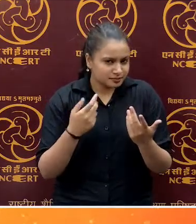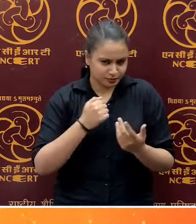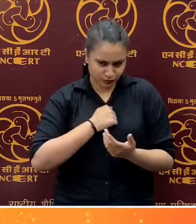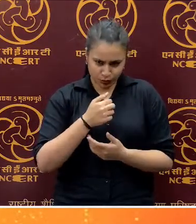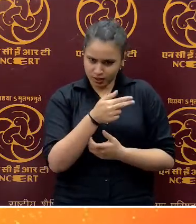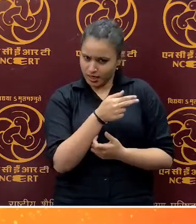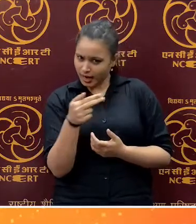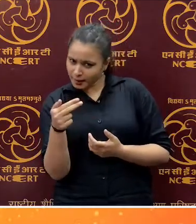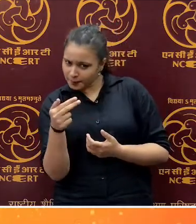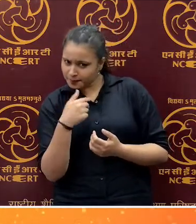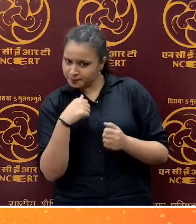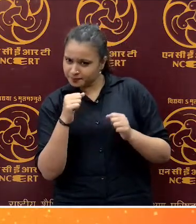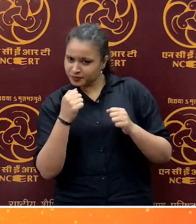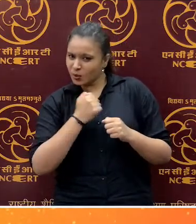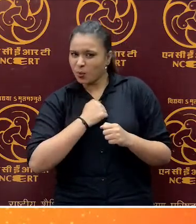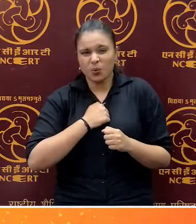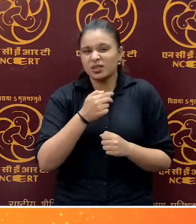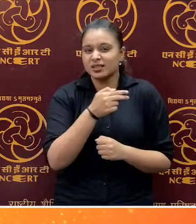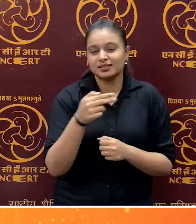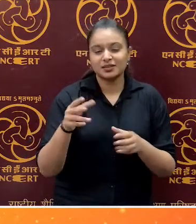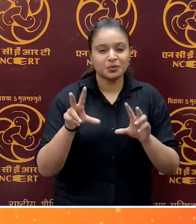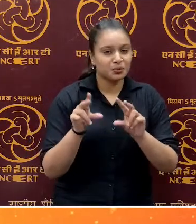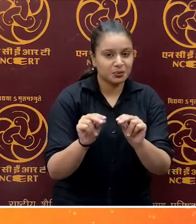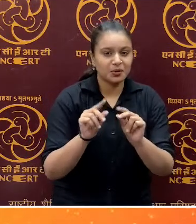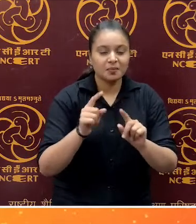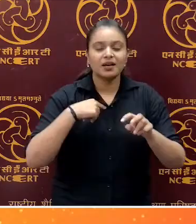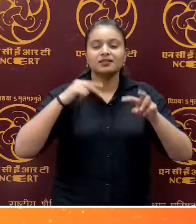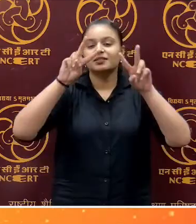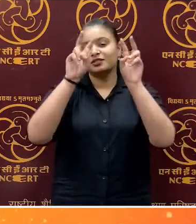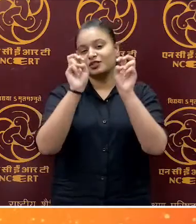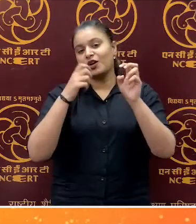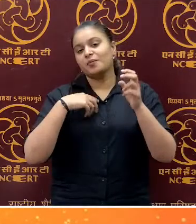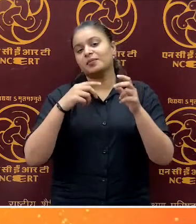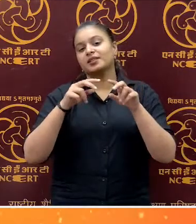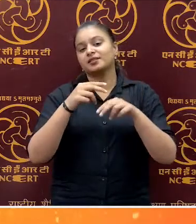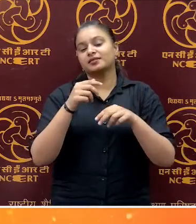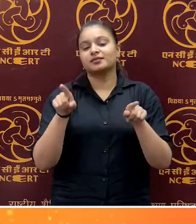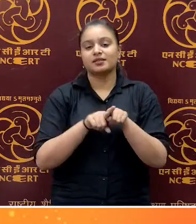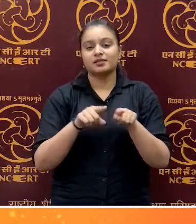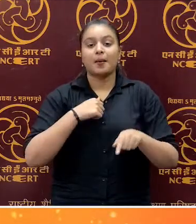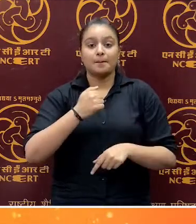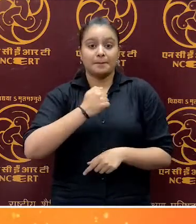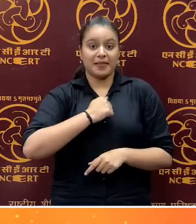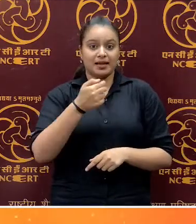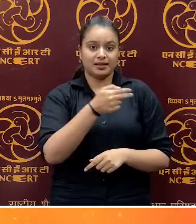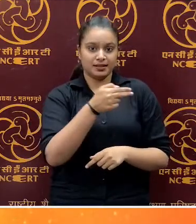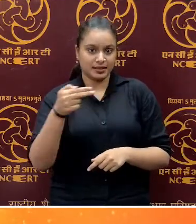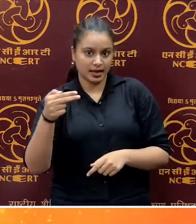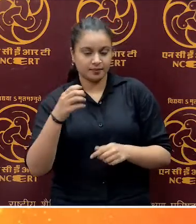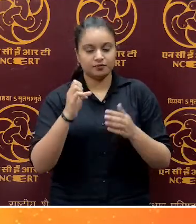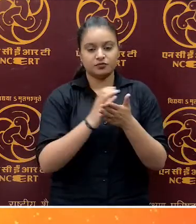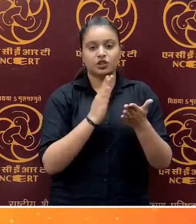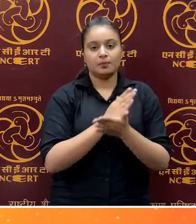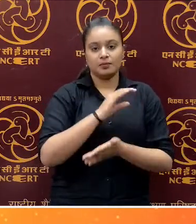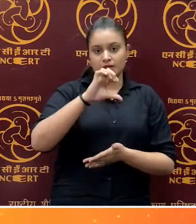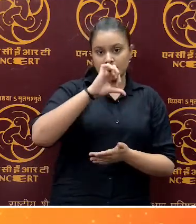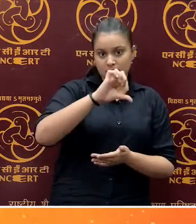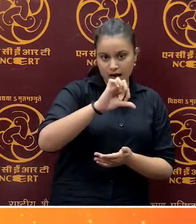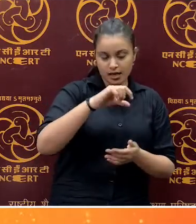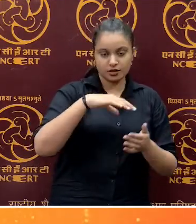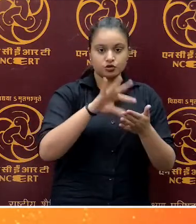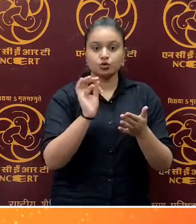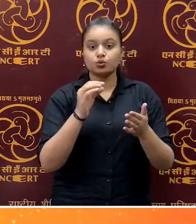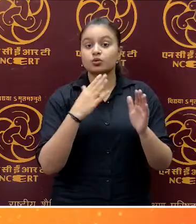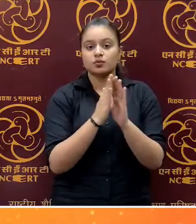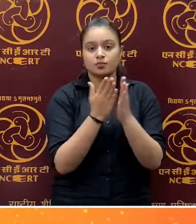name. Well, not my name, but it's the title of the program, My Name. This is chapter 9 of your textbook, and yes, this session,